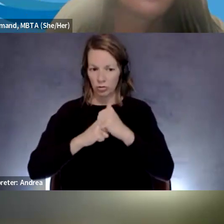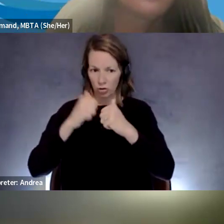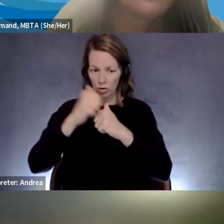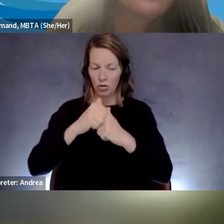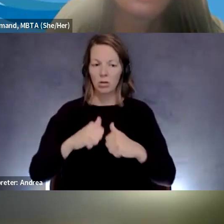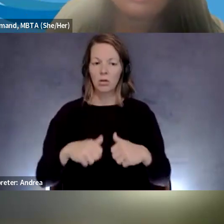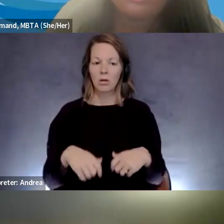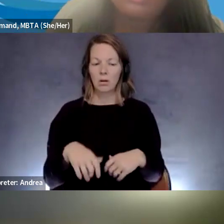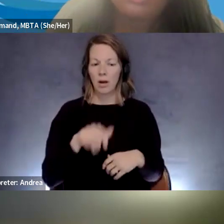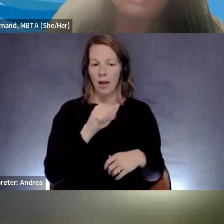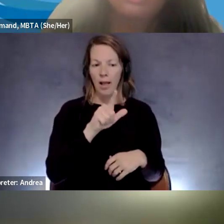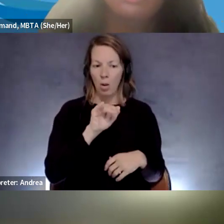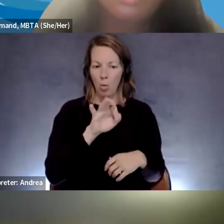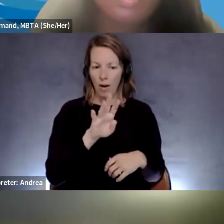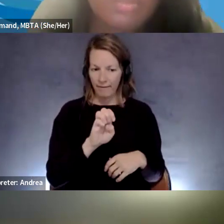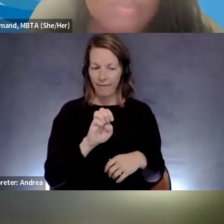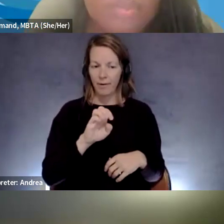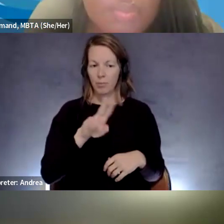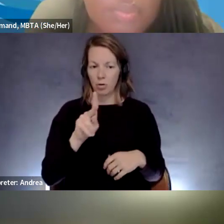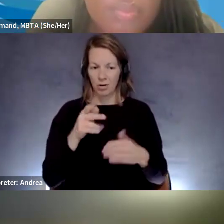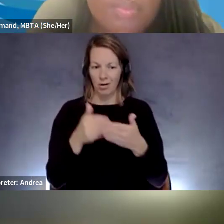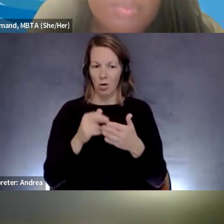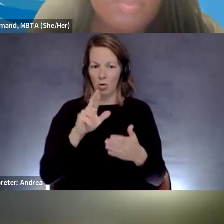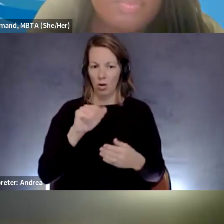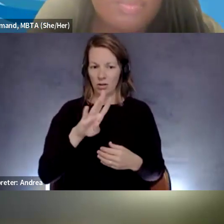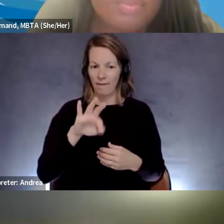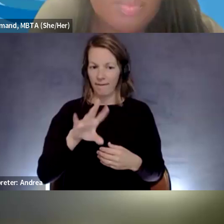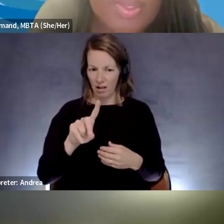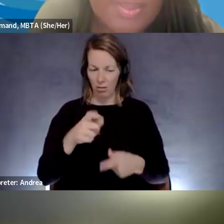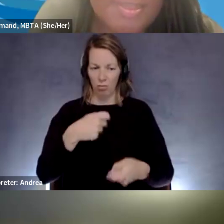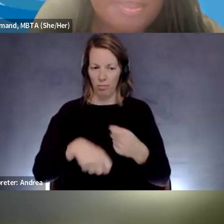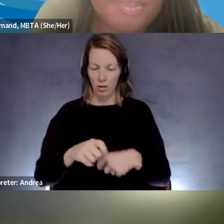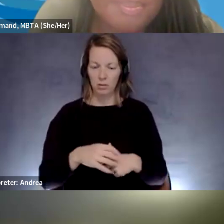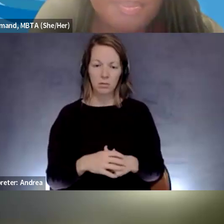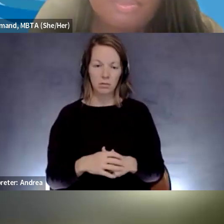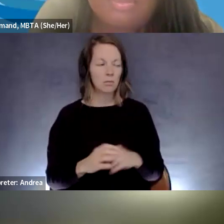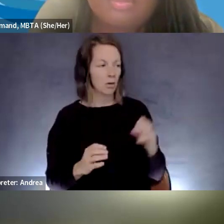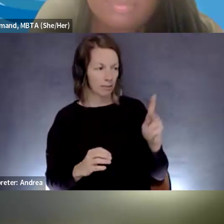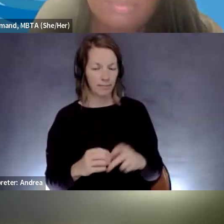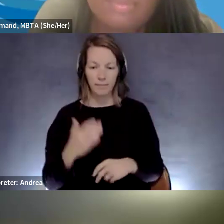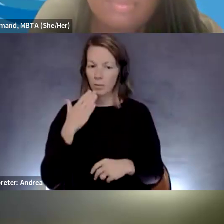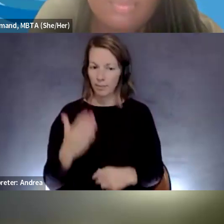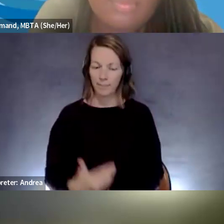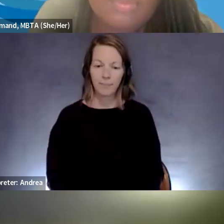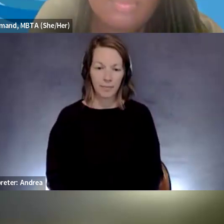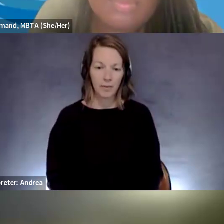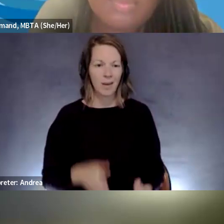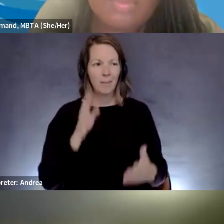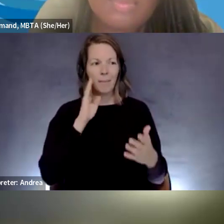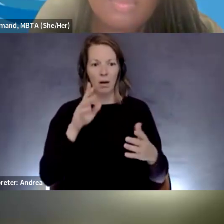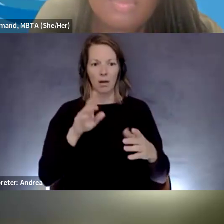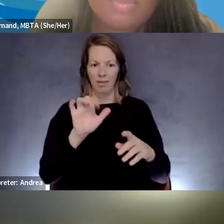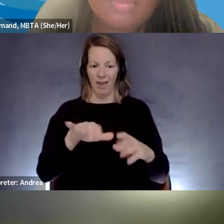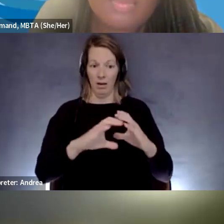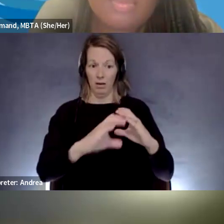the Alewife Brook right near Russellfield Head House that's getting replaced. But okay, thank you. But as far as that tunnel,